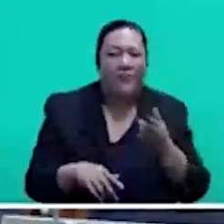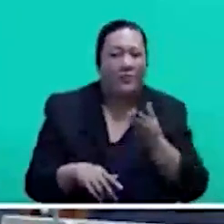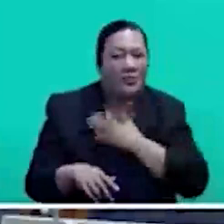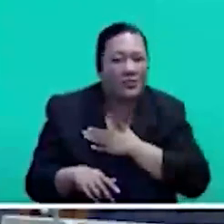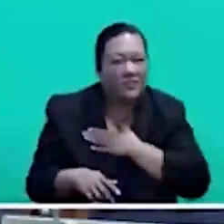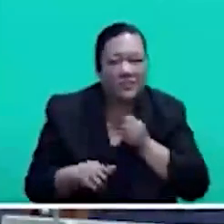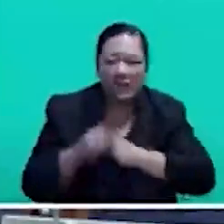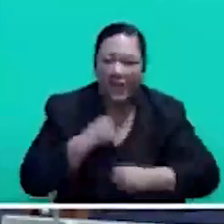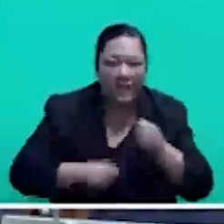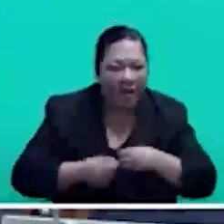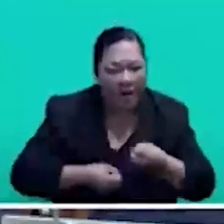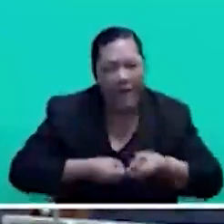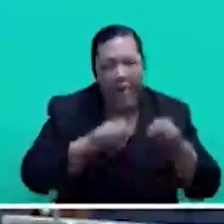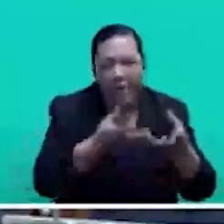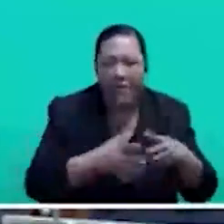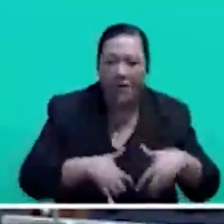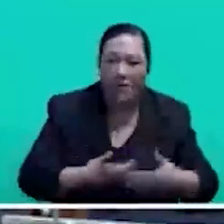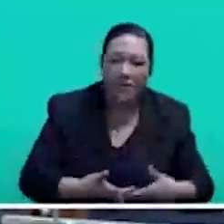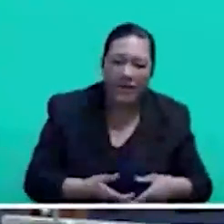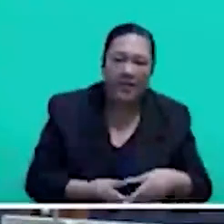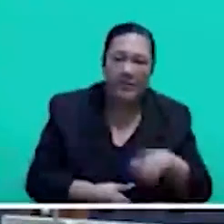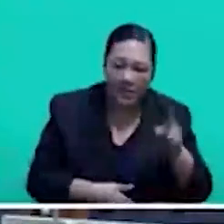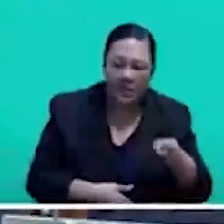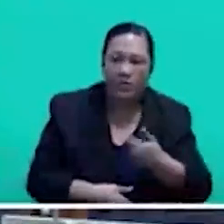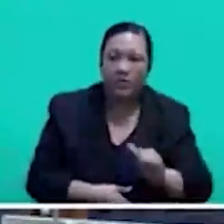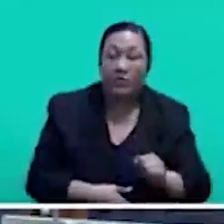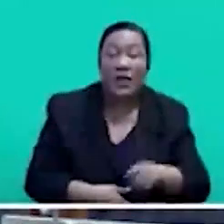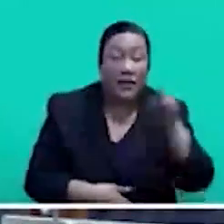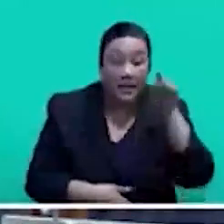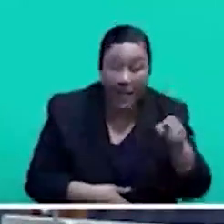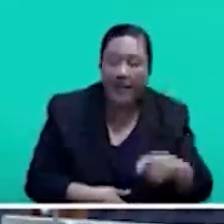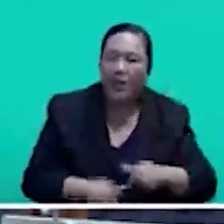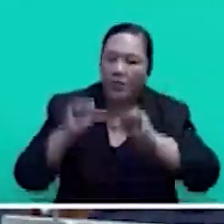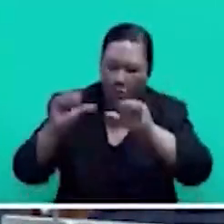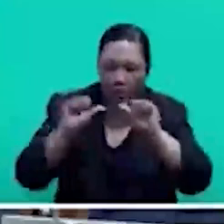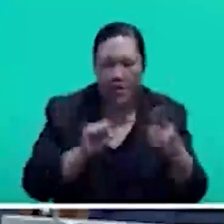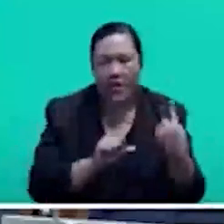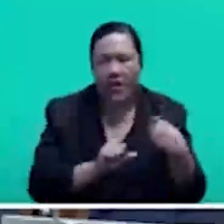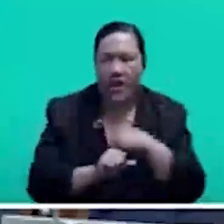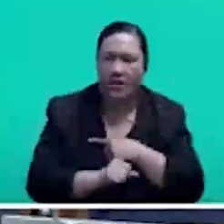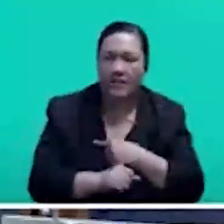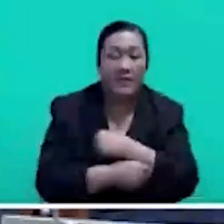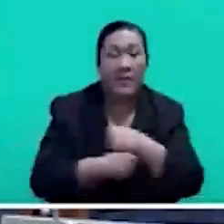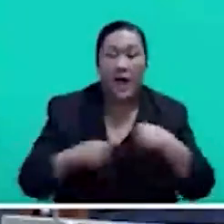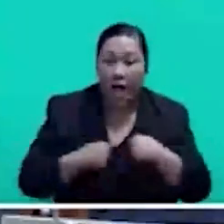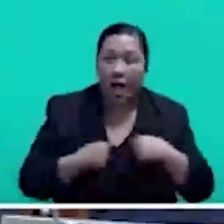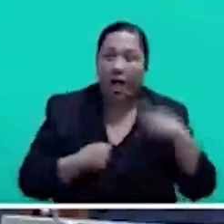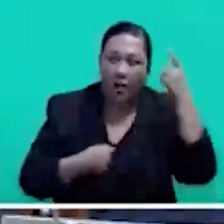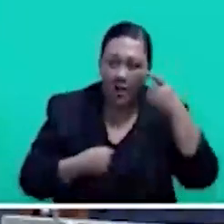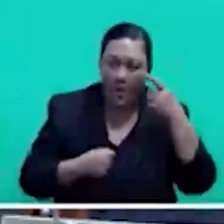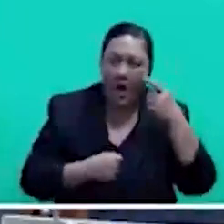all Fijians, your security is secured. It is our concern. It is